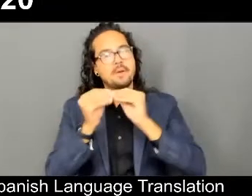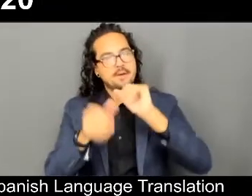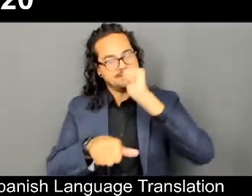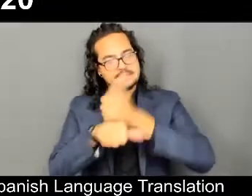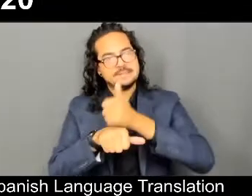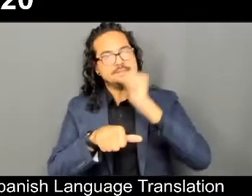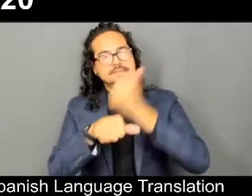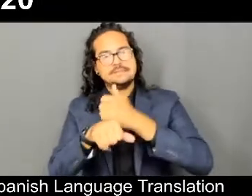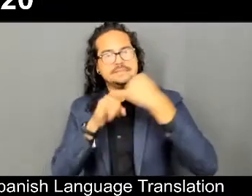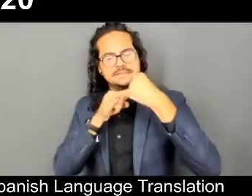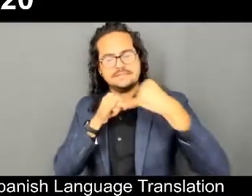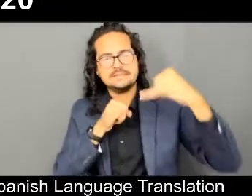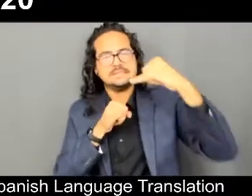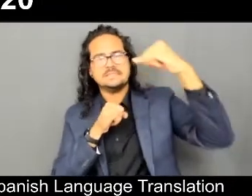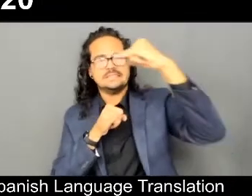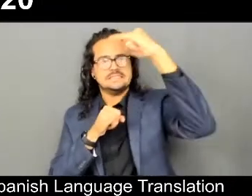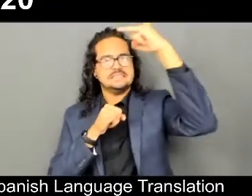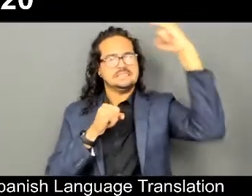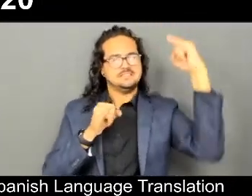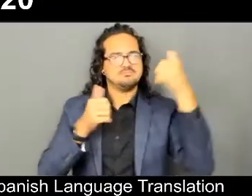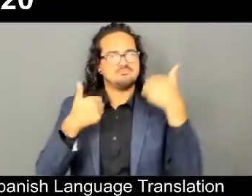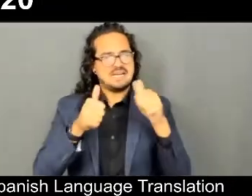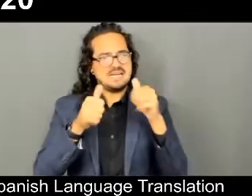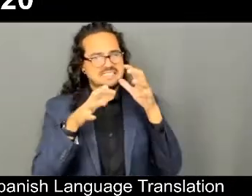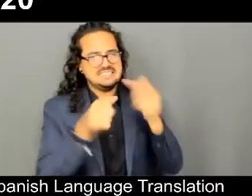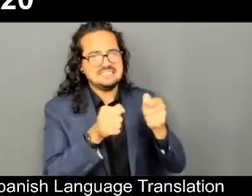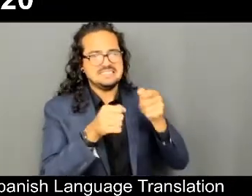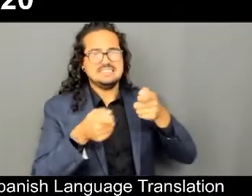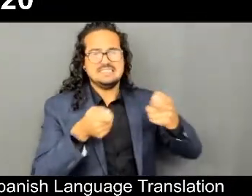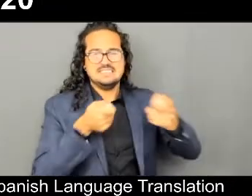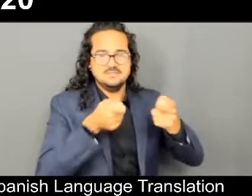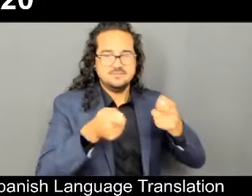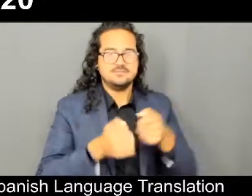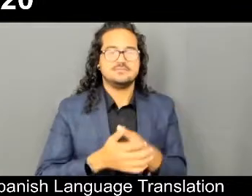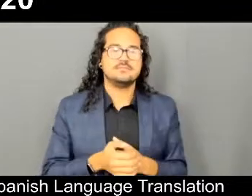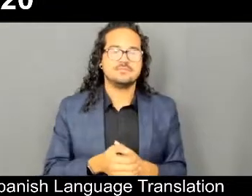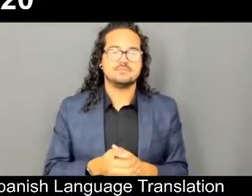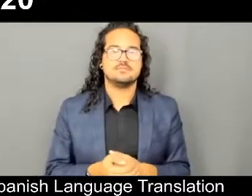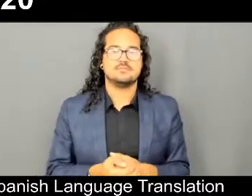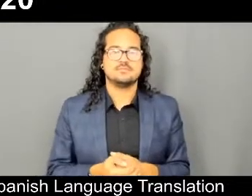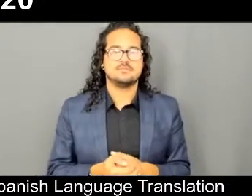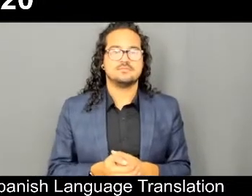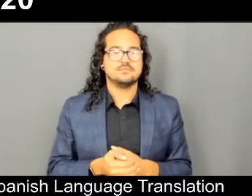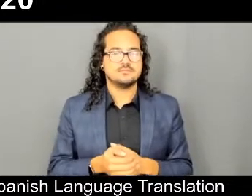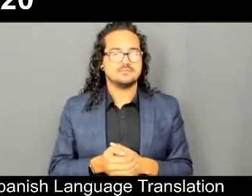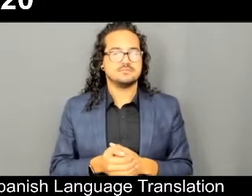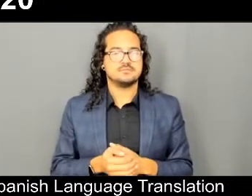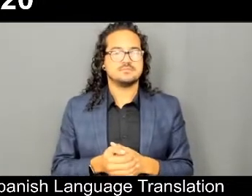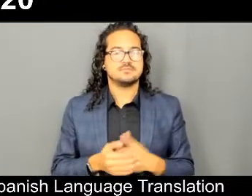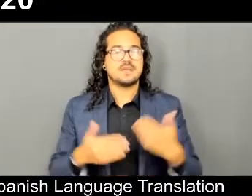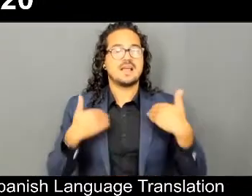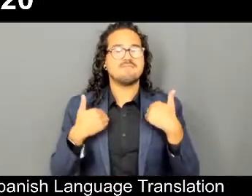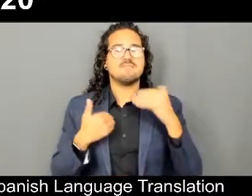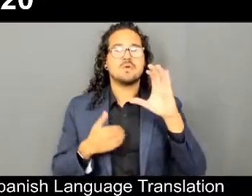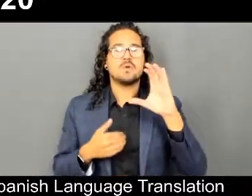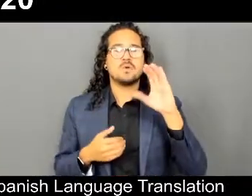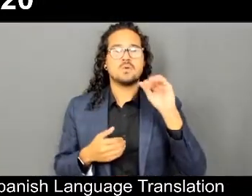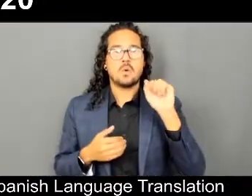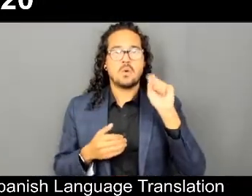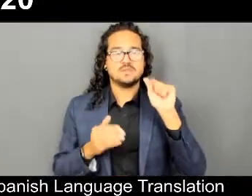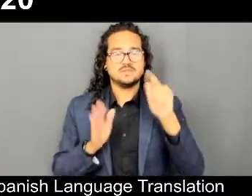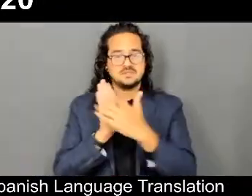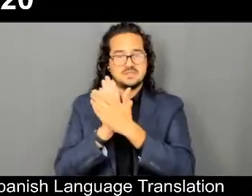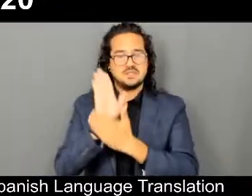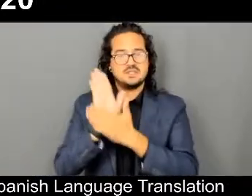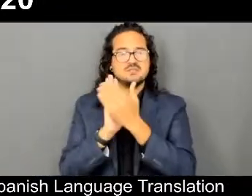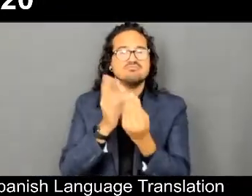that coastal scrub and get that taken care of and mopped up and looking good so it doesn't escape. We have some other things with the burning